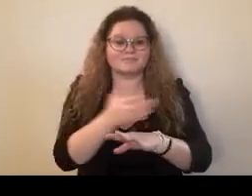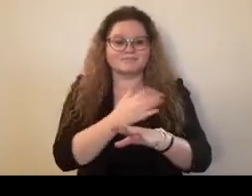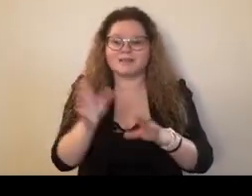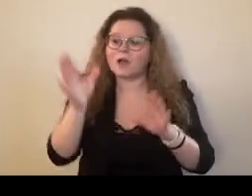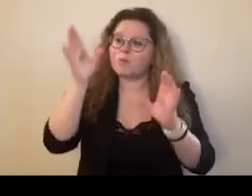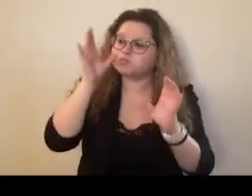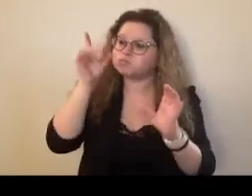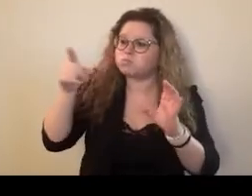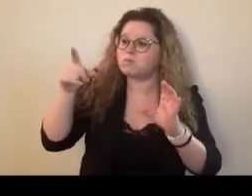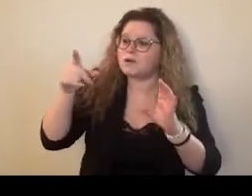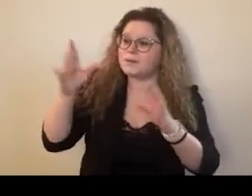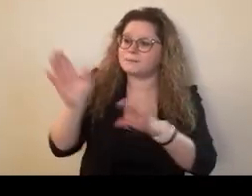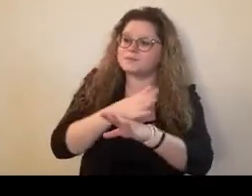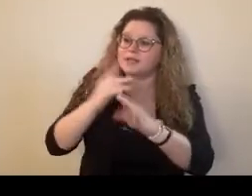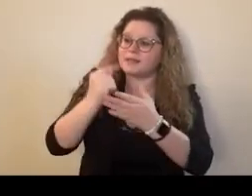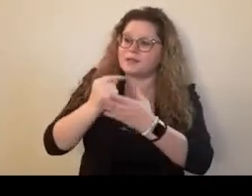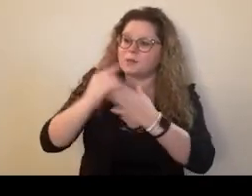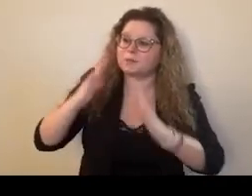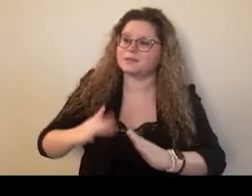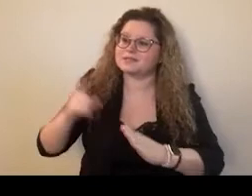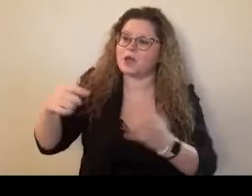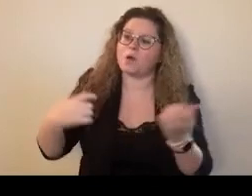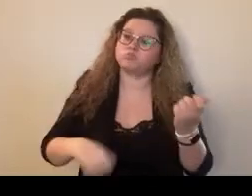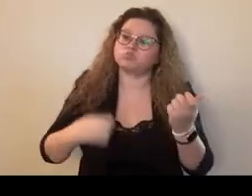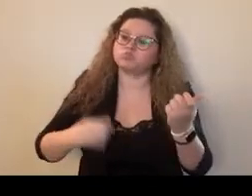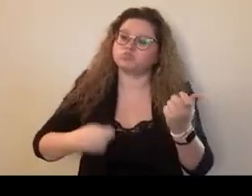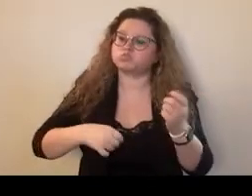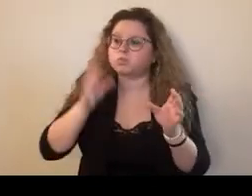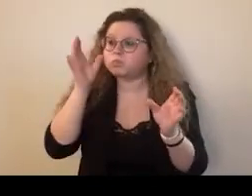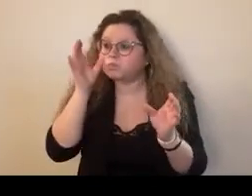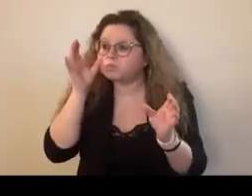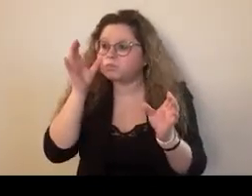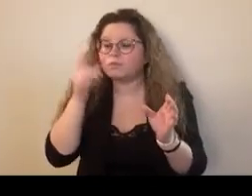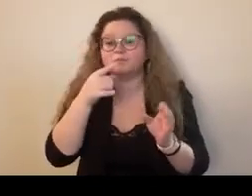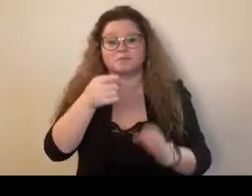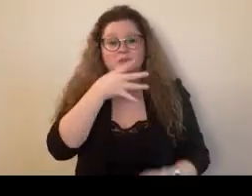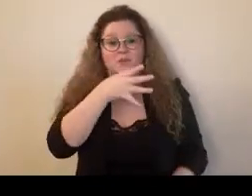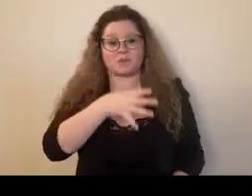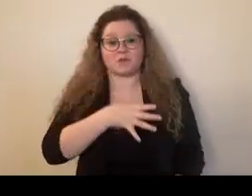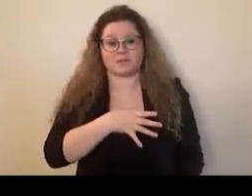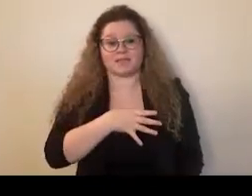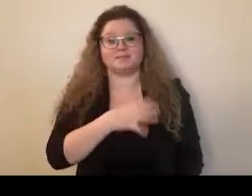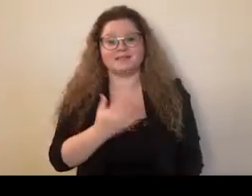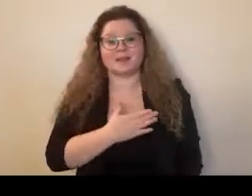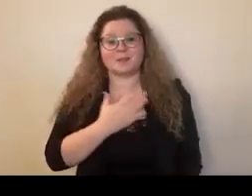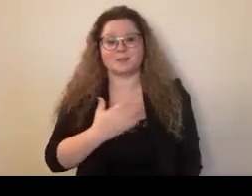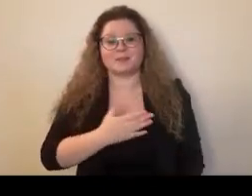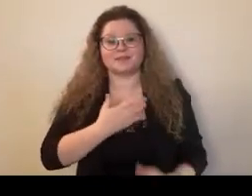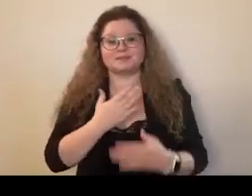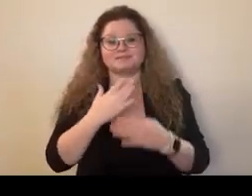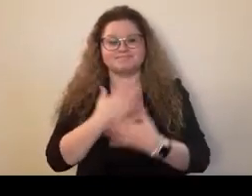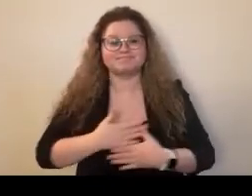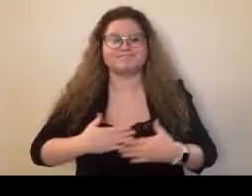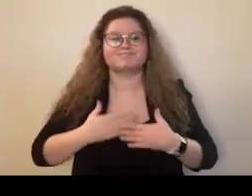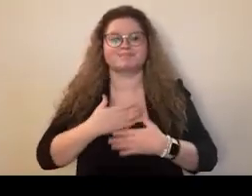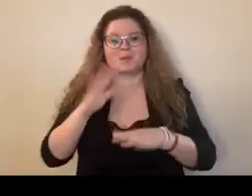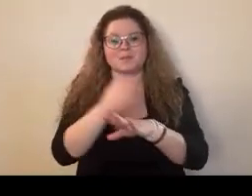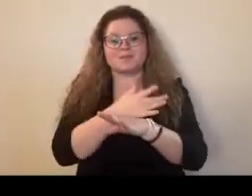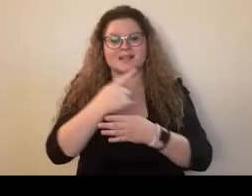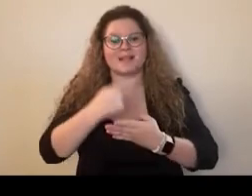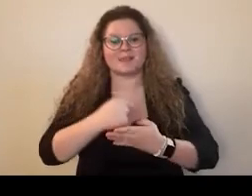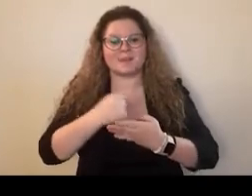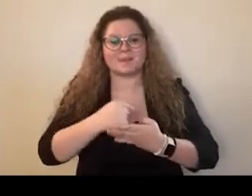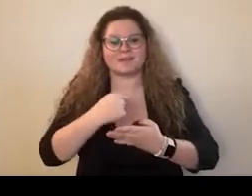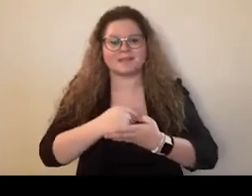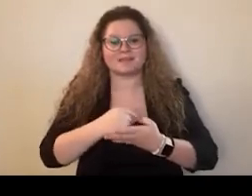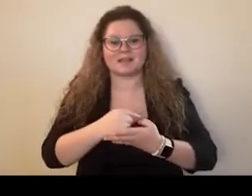guitar. This lady was very, very happy. She enjoyed every aspect of the music therapy session and had